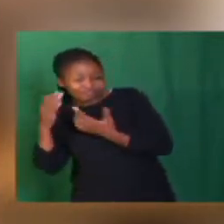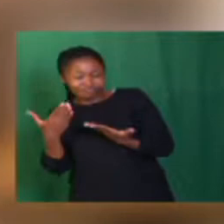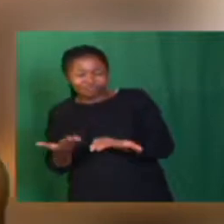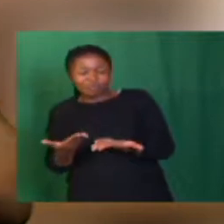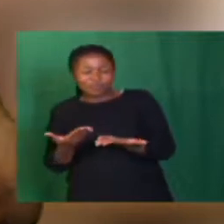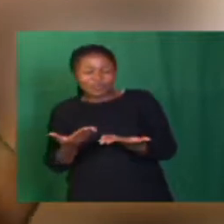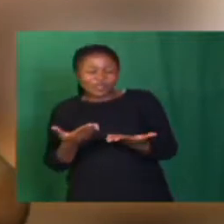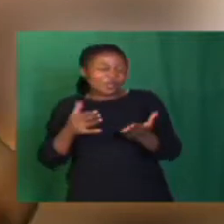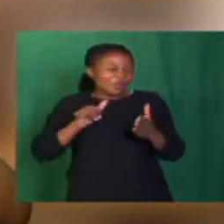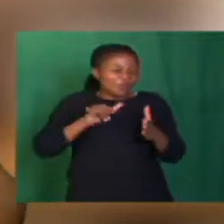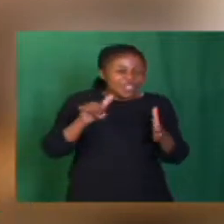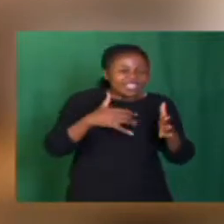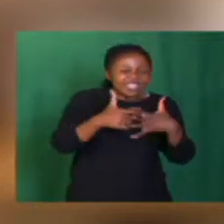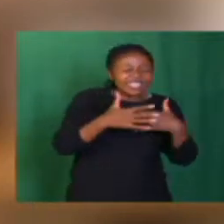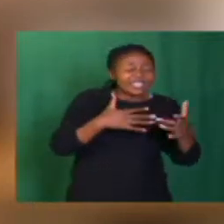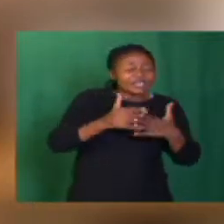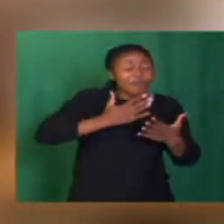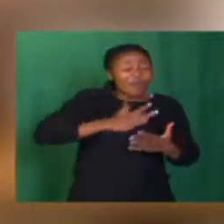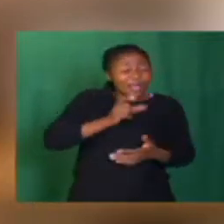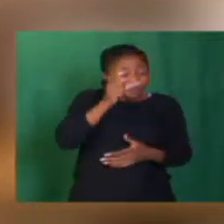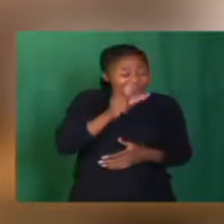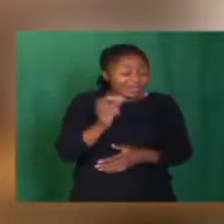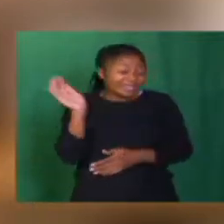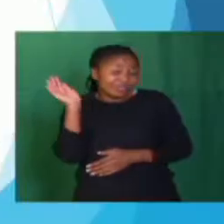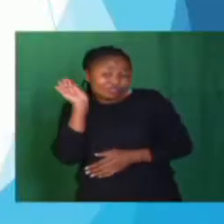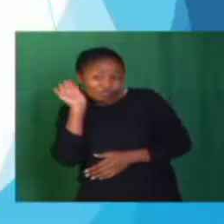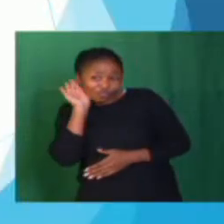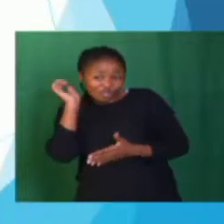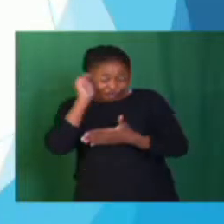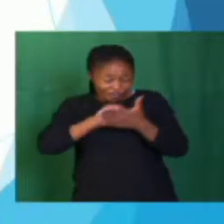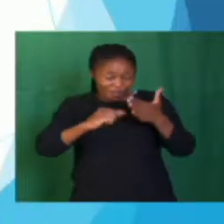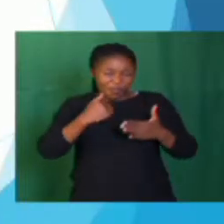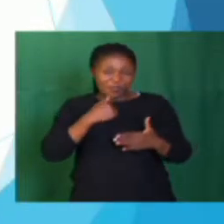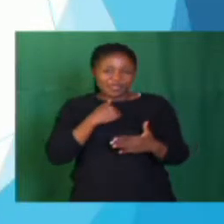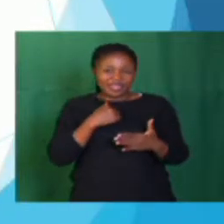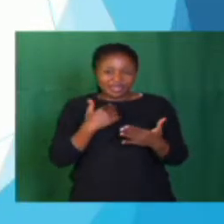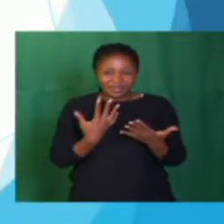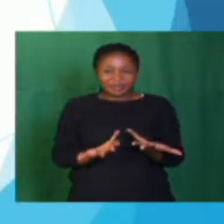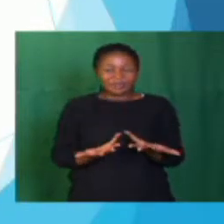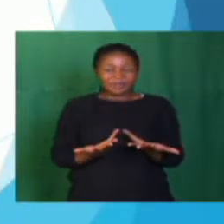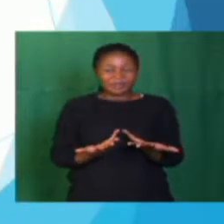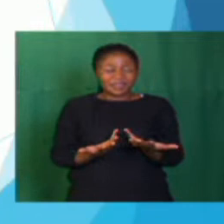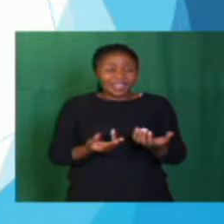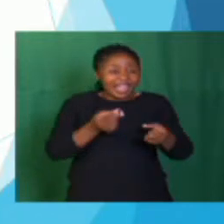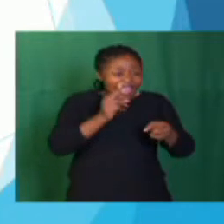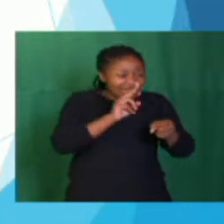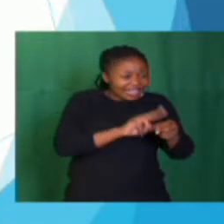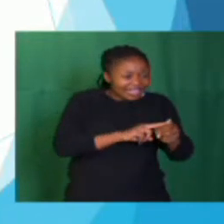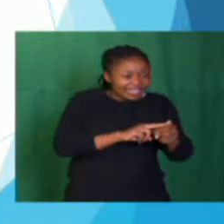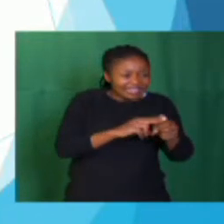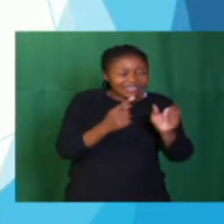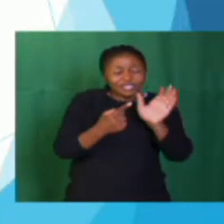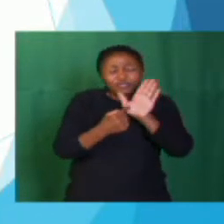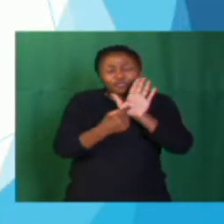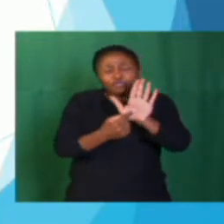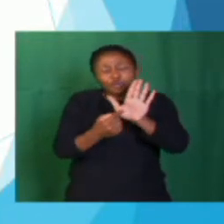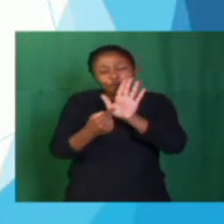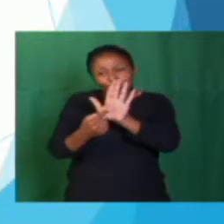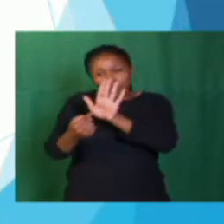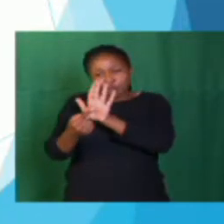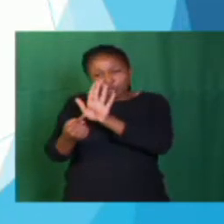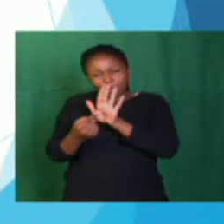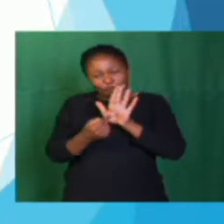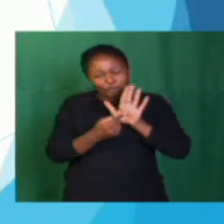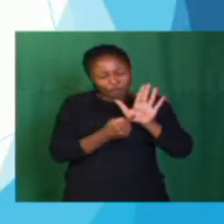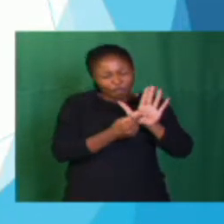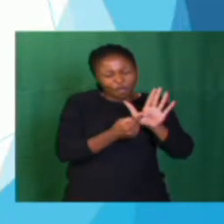moment I use a simple sentence? You must also show control of pronunciation and